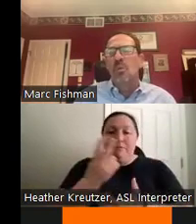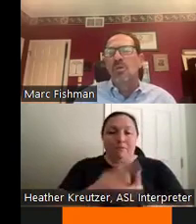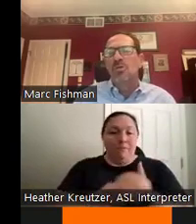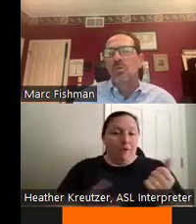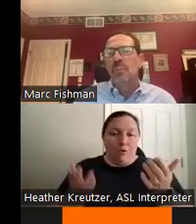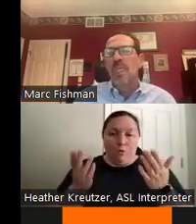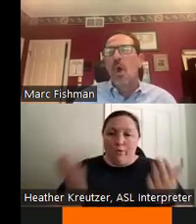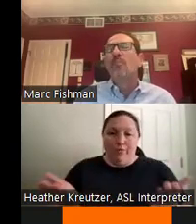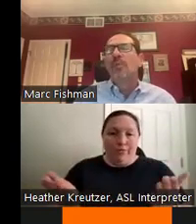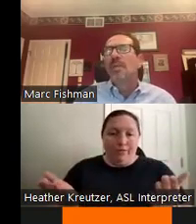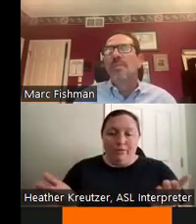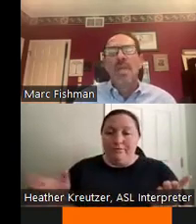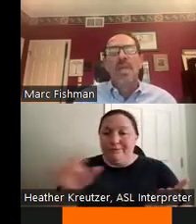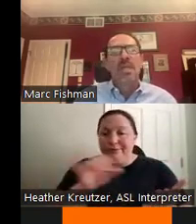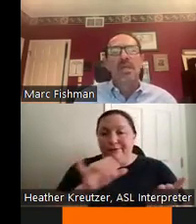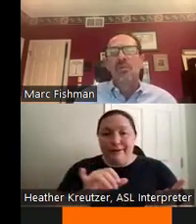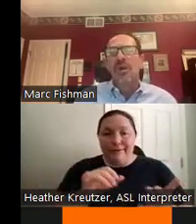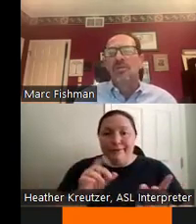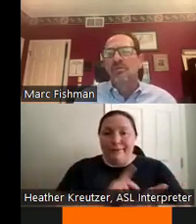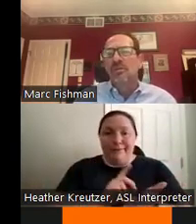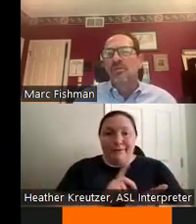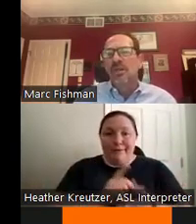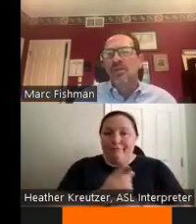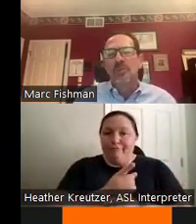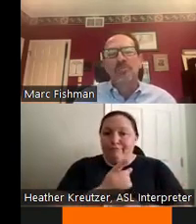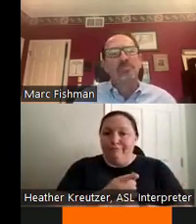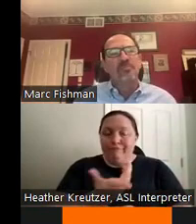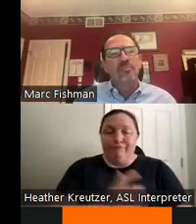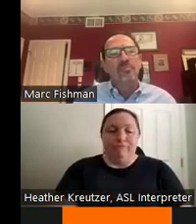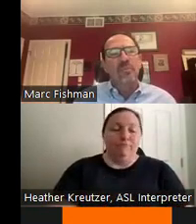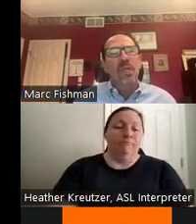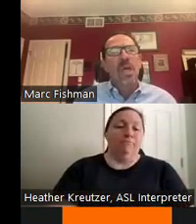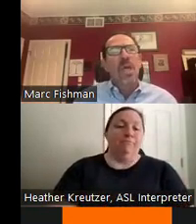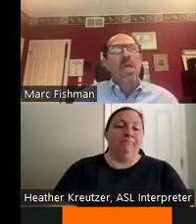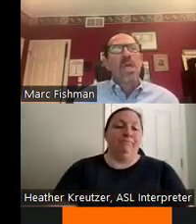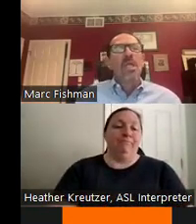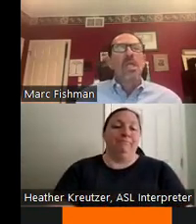way that mirrors what we do, hopefully, in the rest of healthcare.